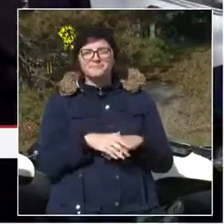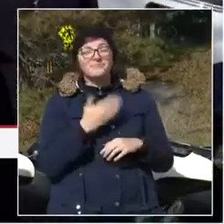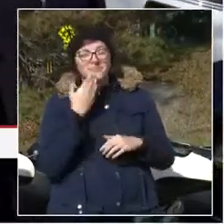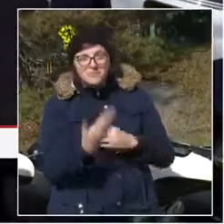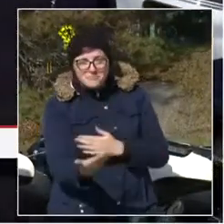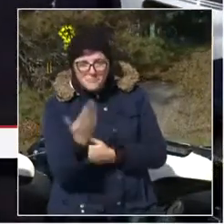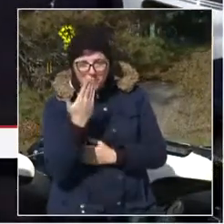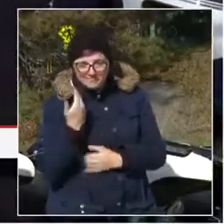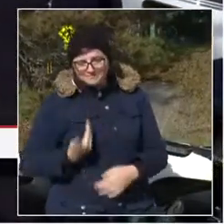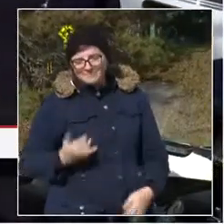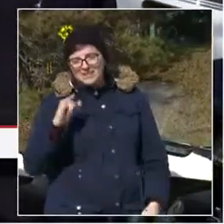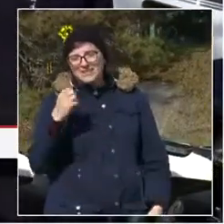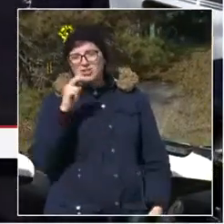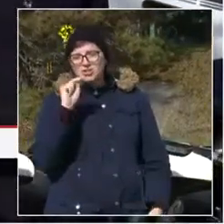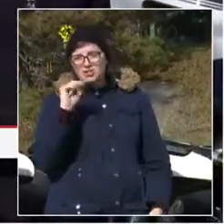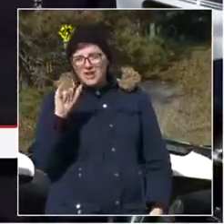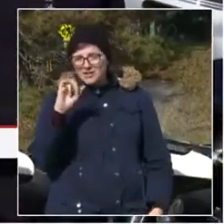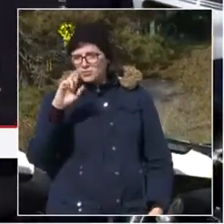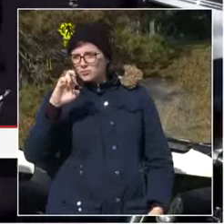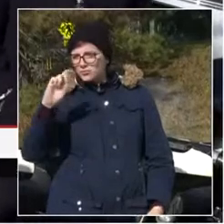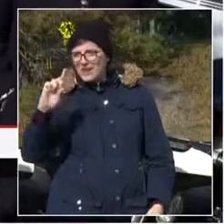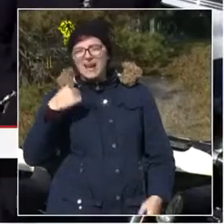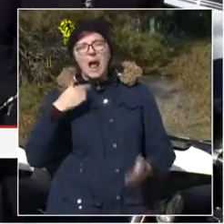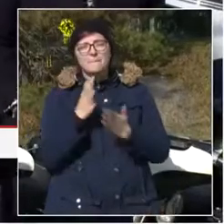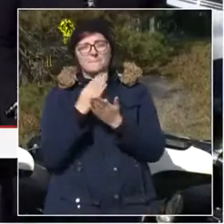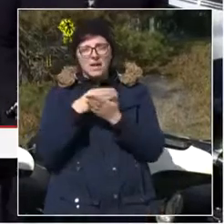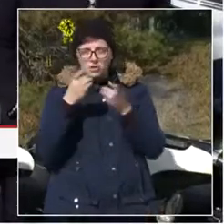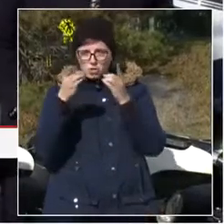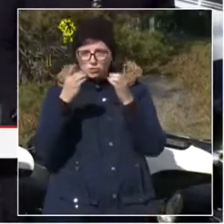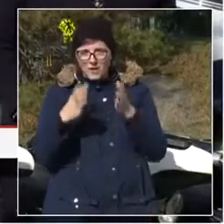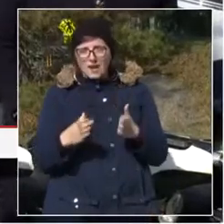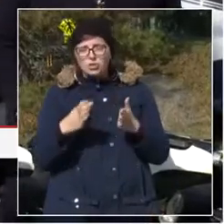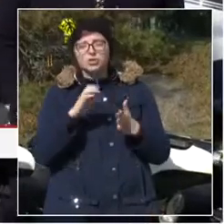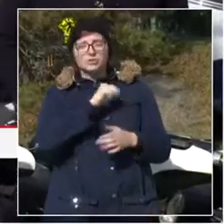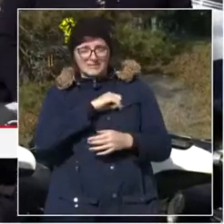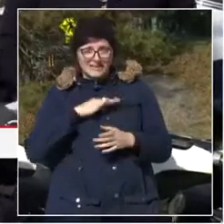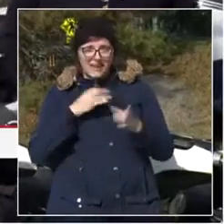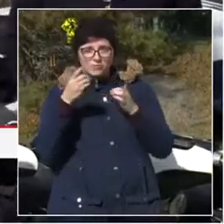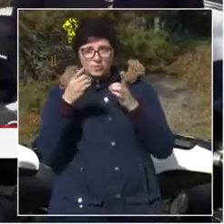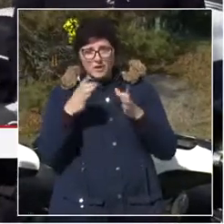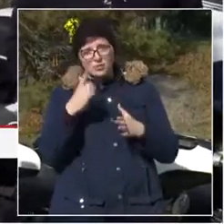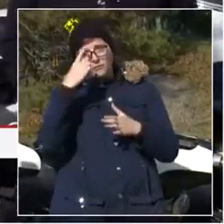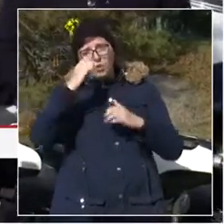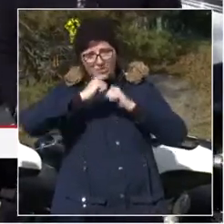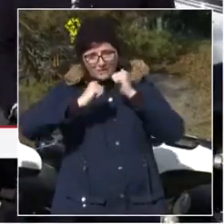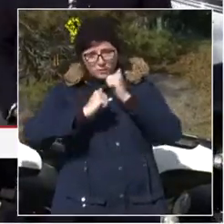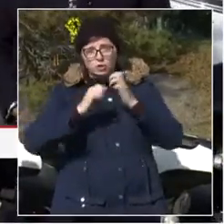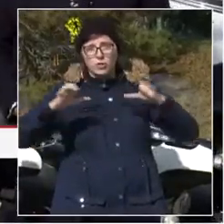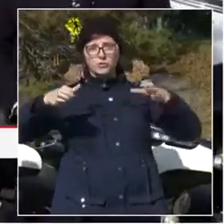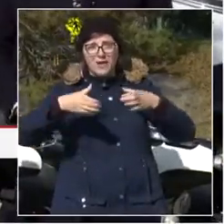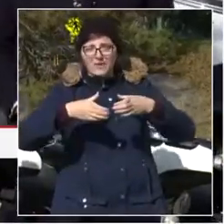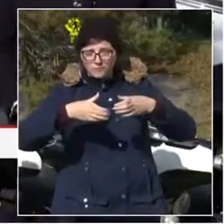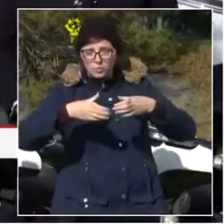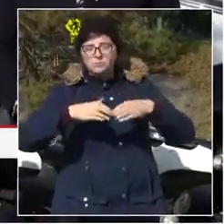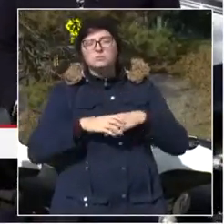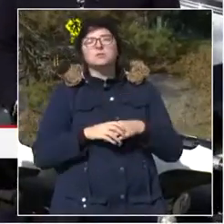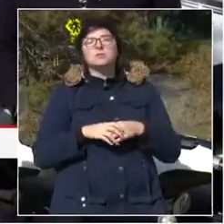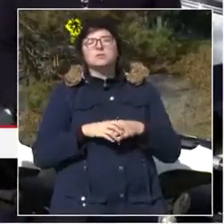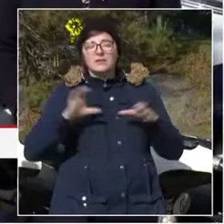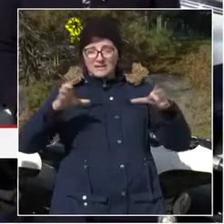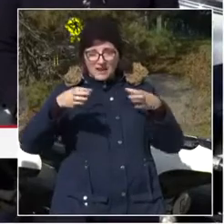Good morning. My name is Jenny Reed. I am Mayor Bowser's Budget Director and also the Staff Director of the Infrastructure Task Force. The Task